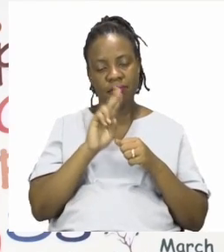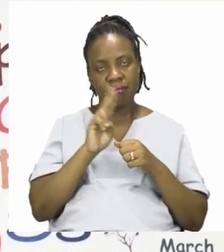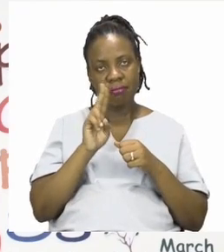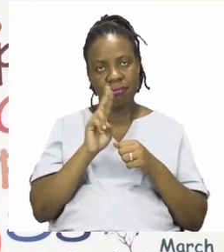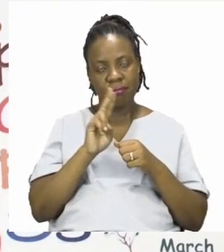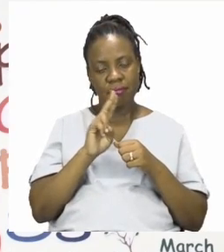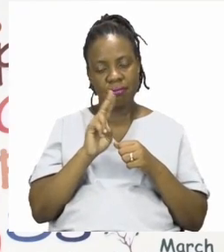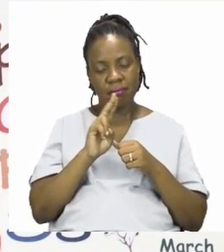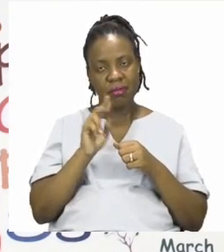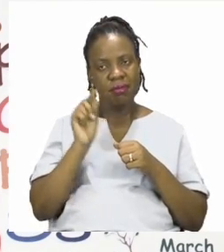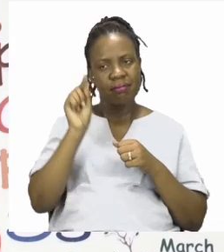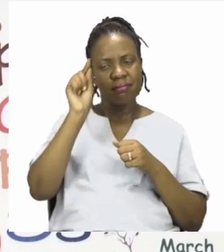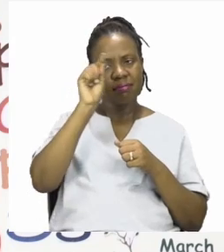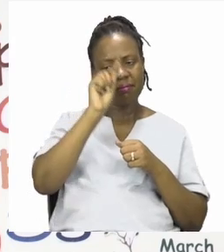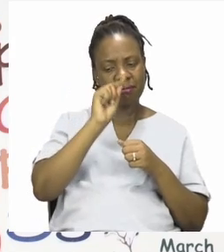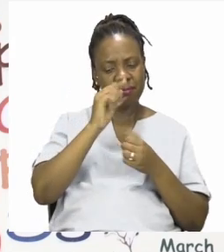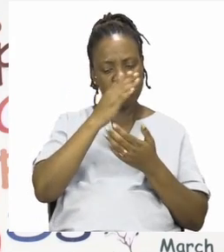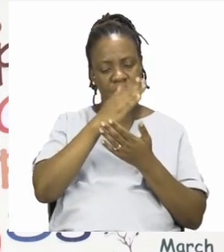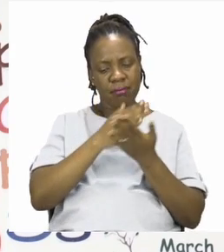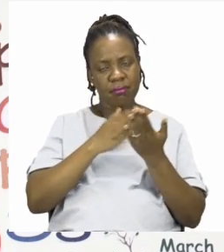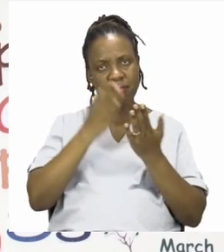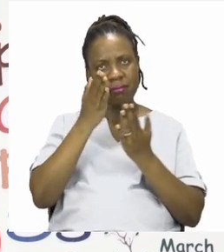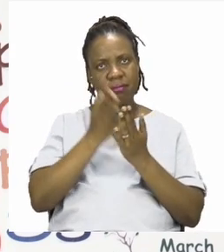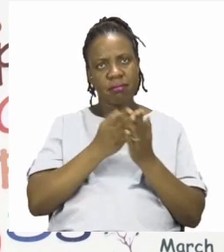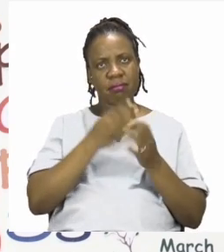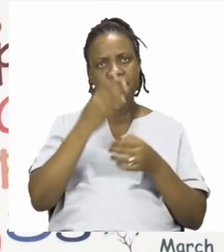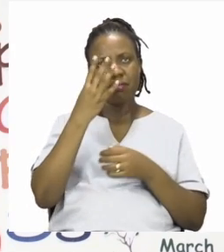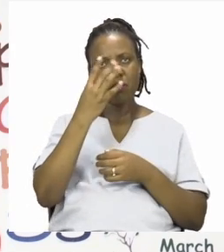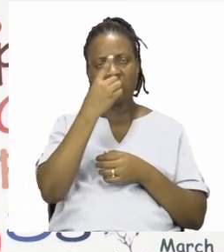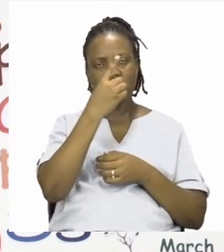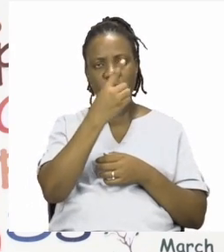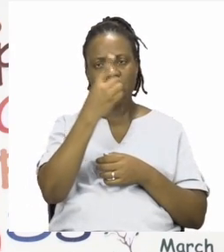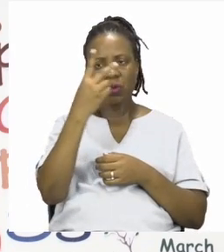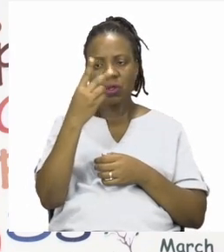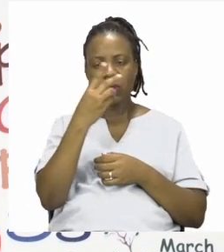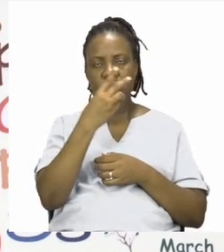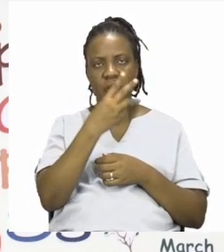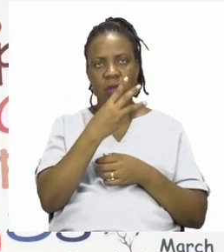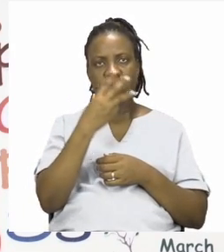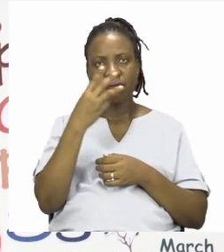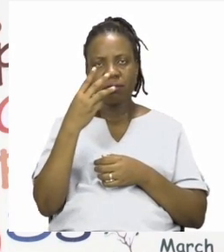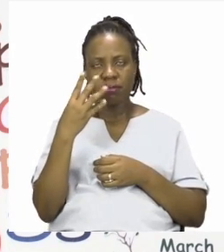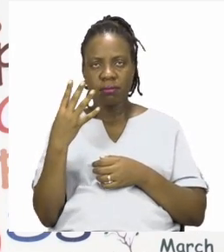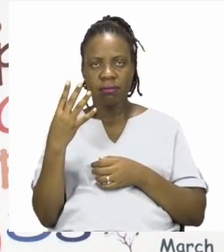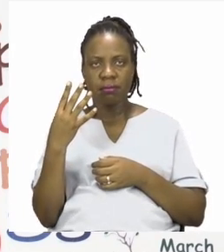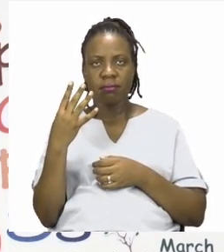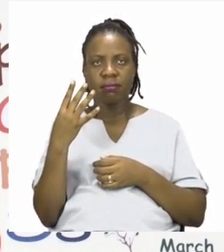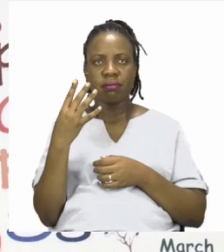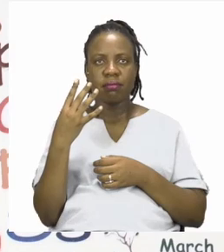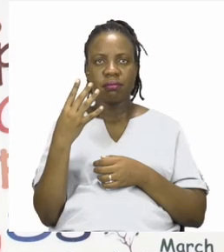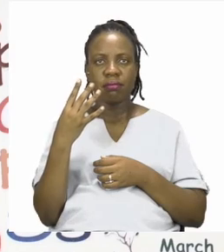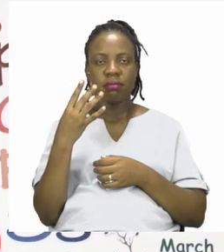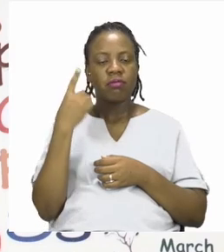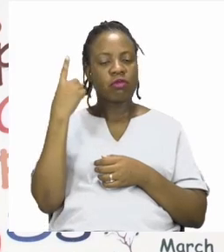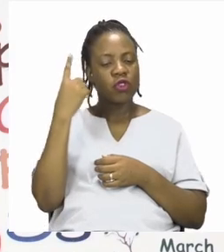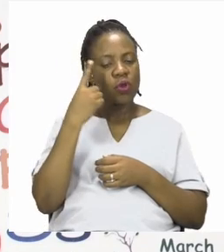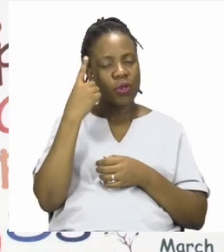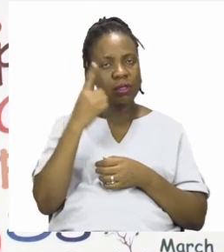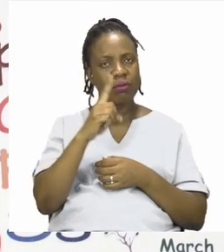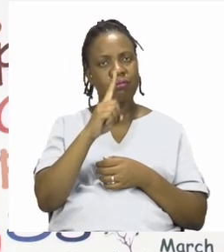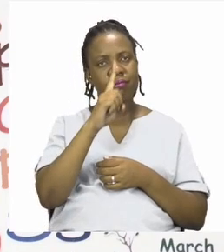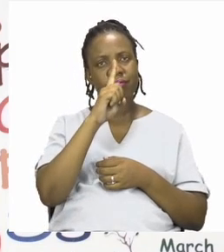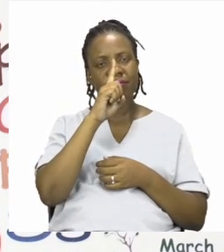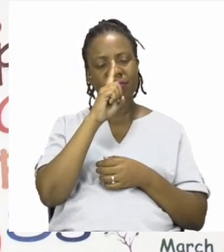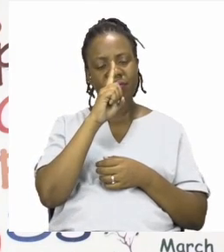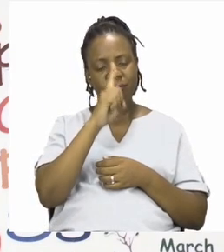into 4 parts. Can you have a look? 1, 2, 3, 4. And only 1 of